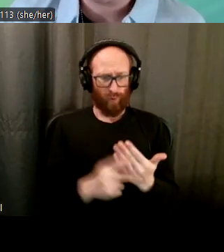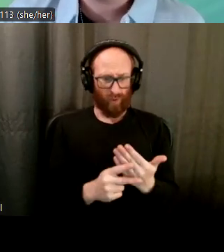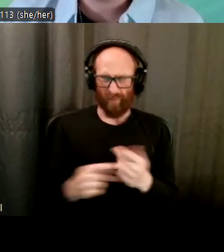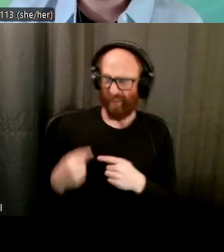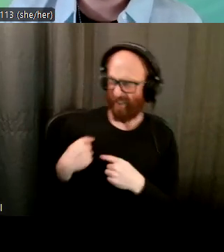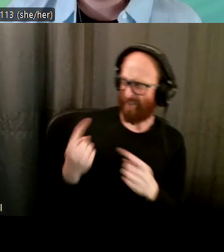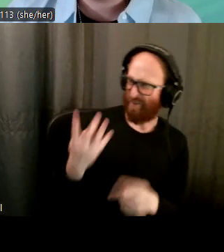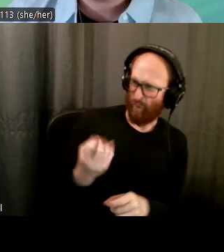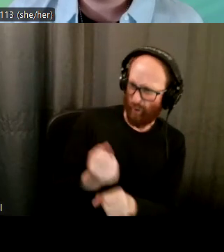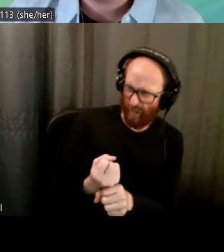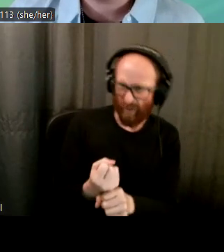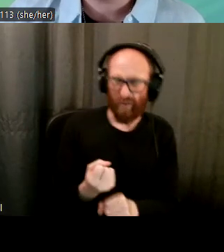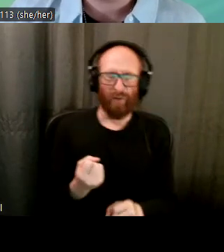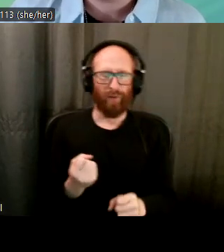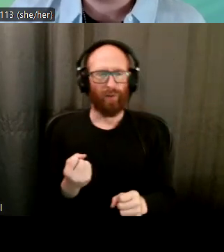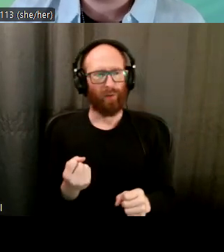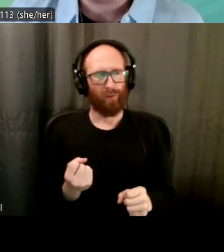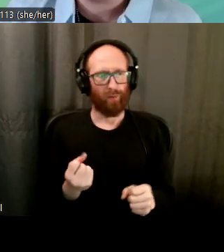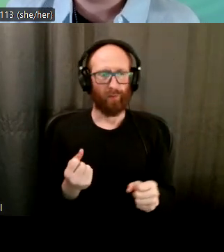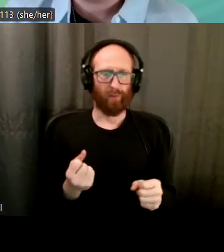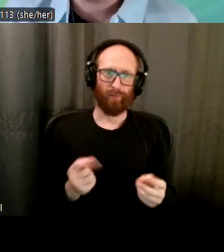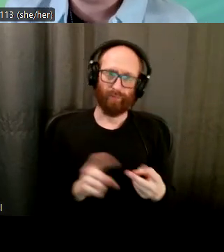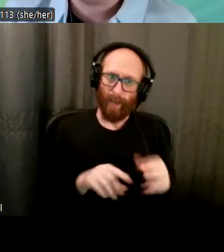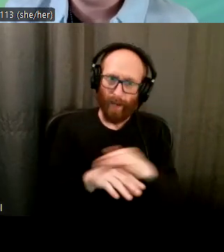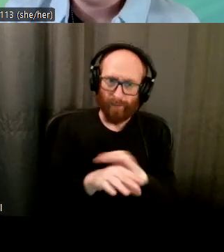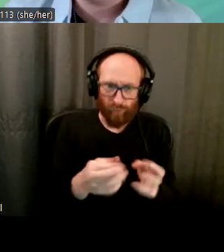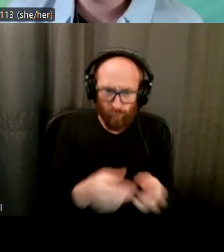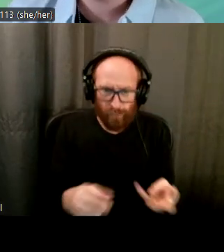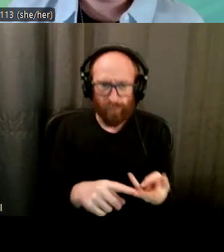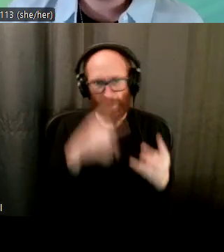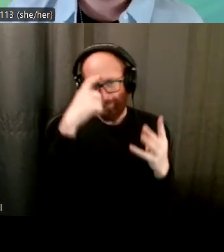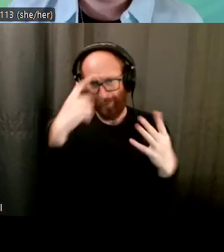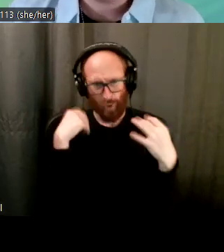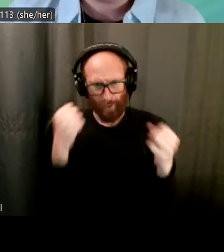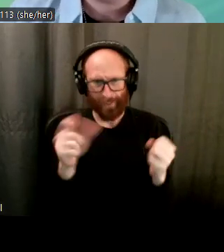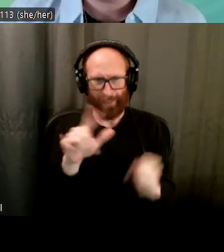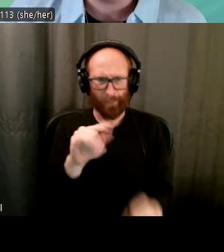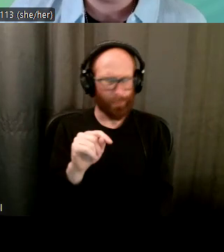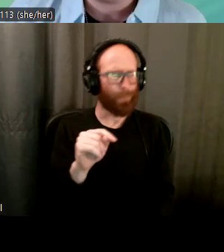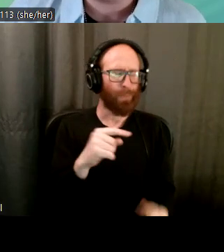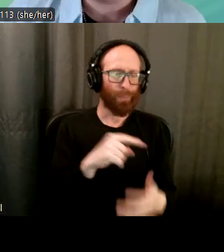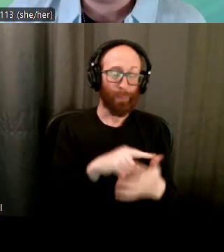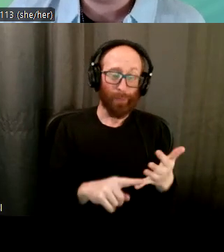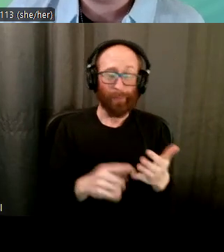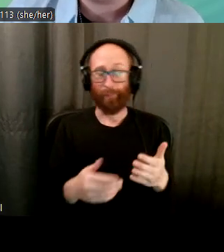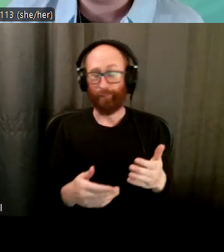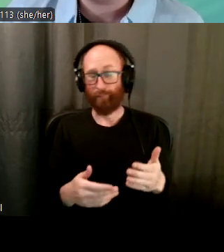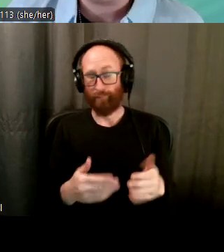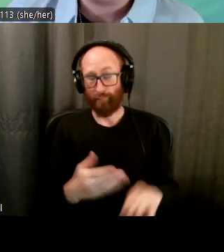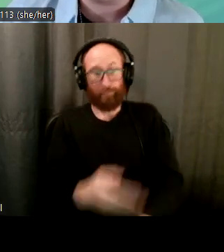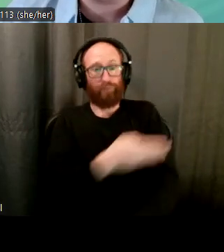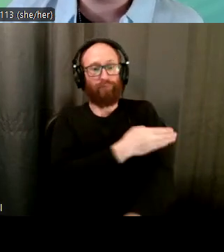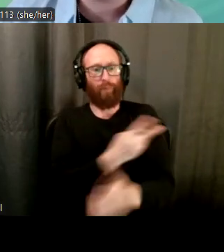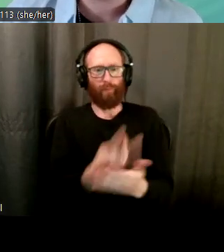and access to resources and mental health literacy significantly improved both of these